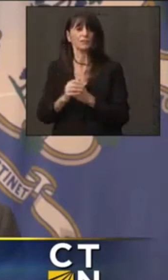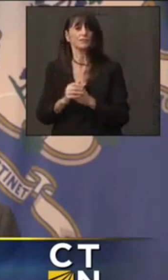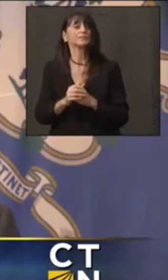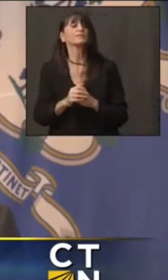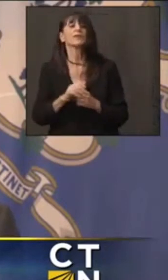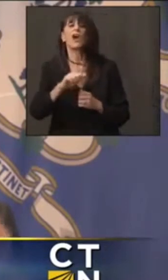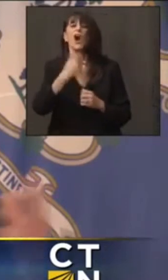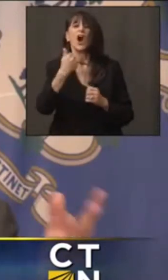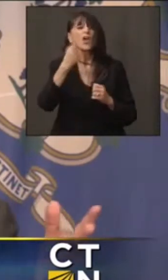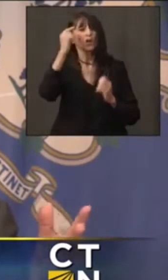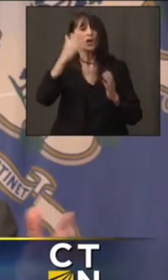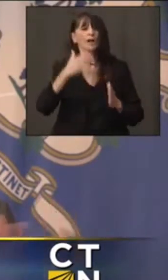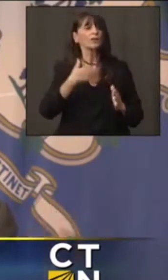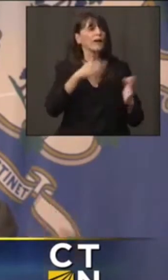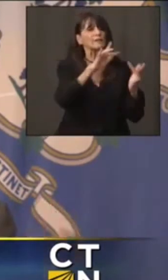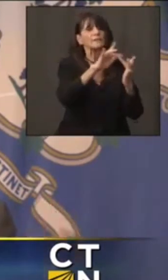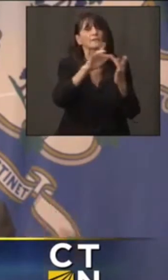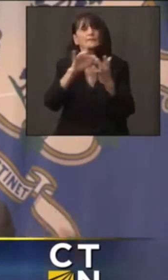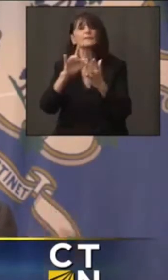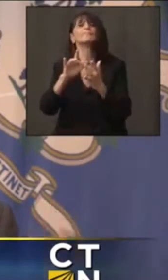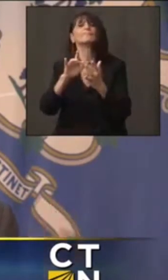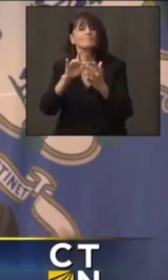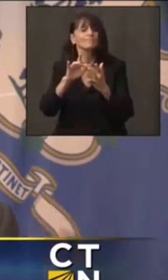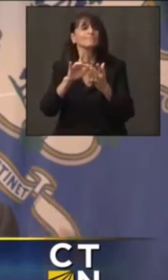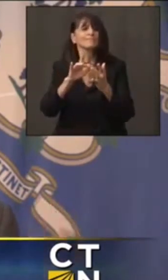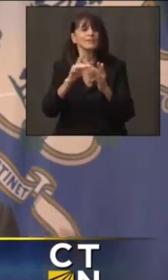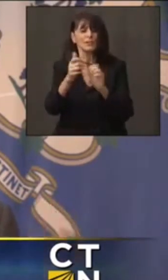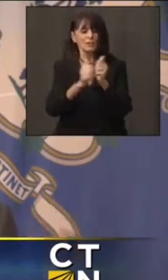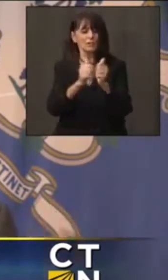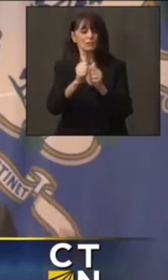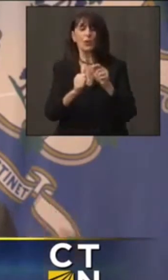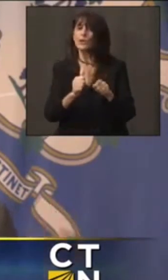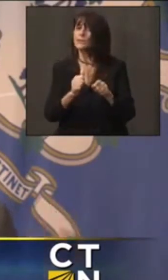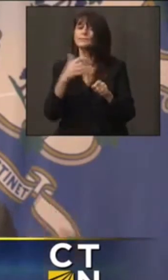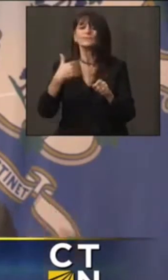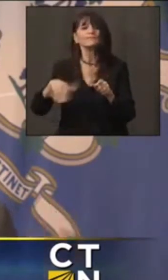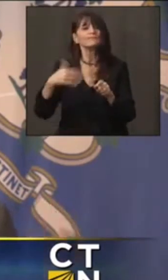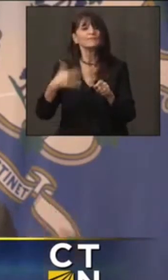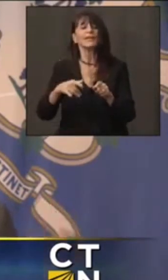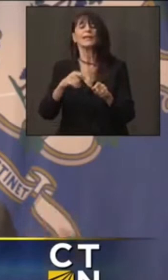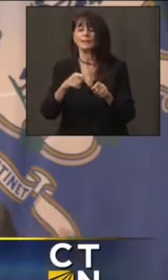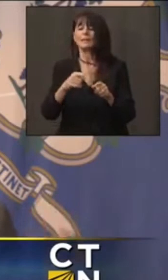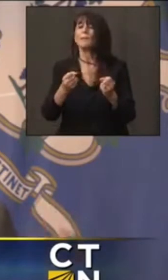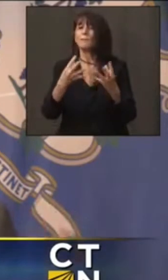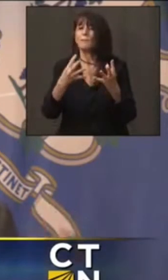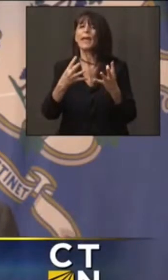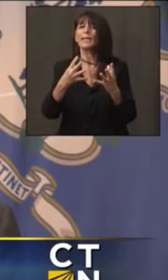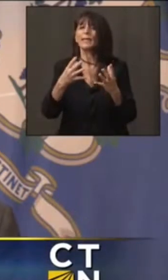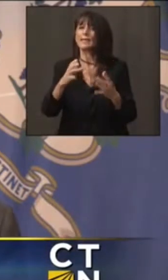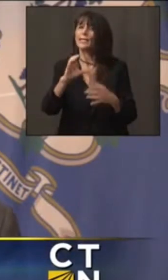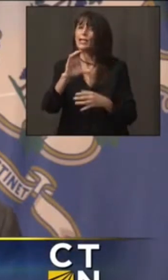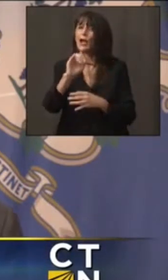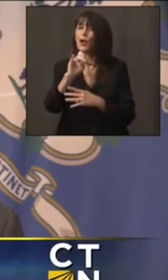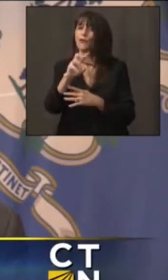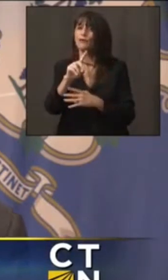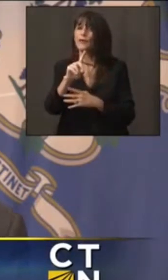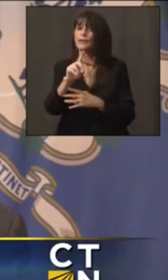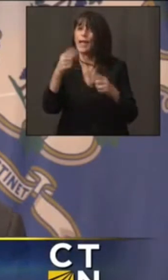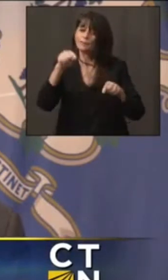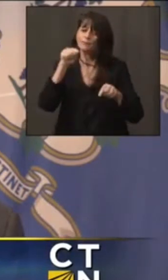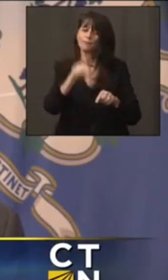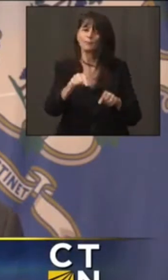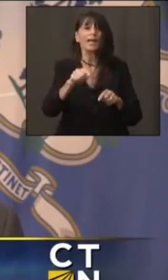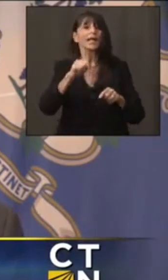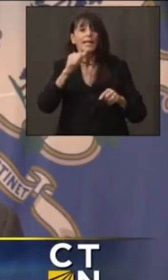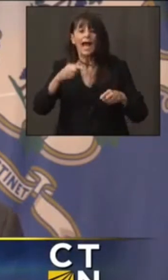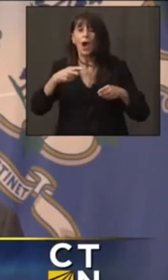governors, and you're right. Sports has been a track and trace source of a fair number of infections. not so much on the field, not